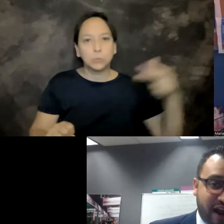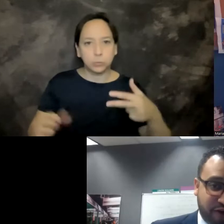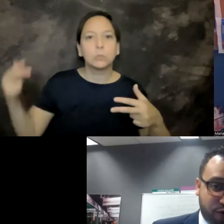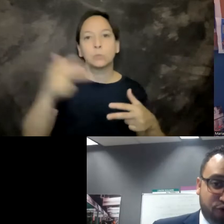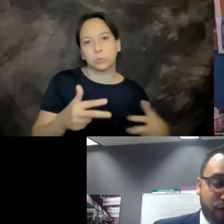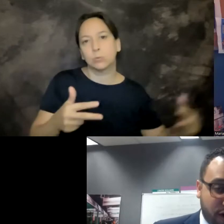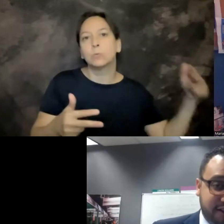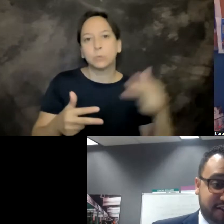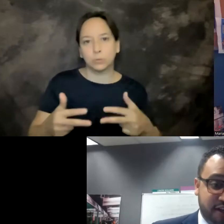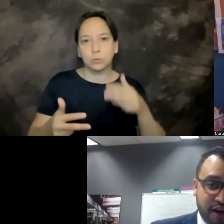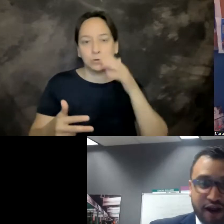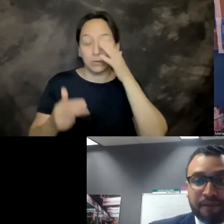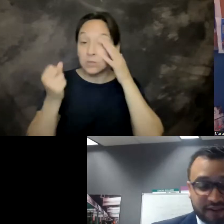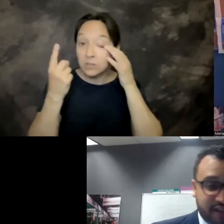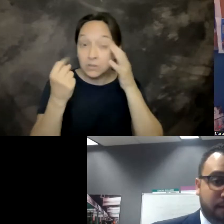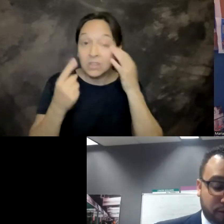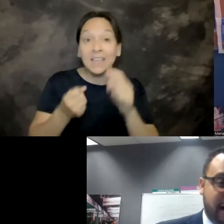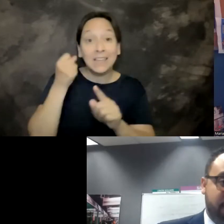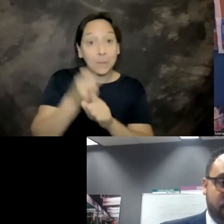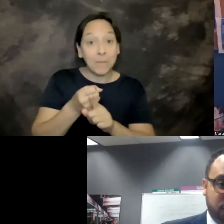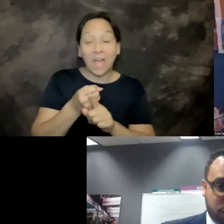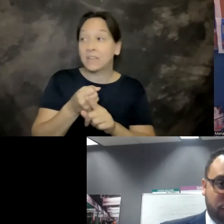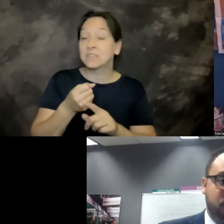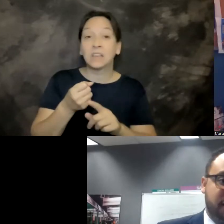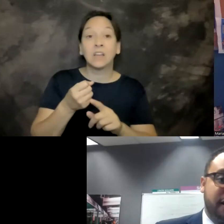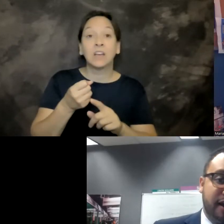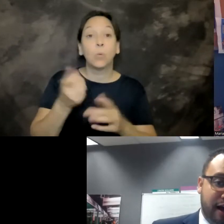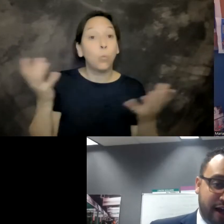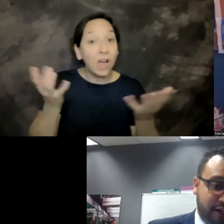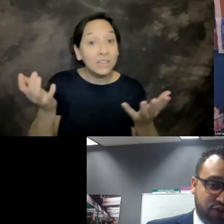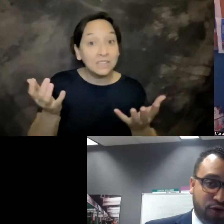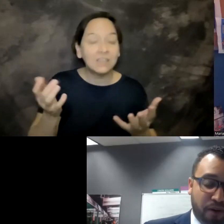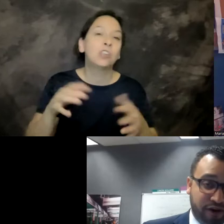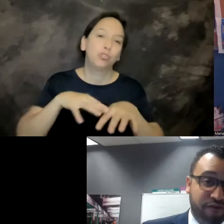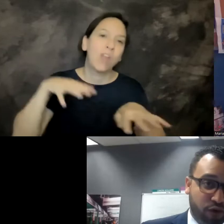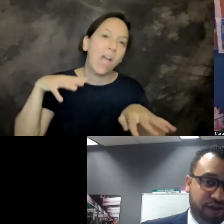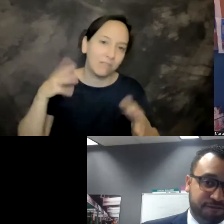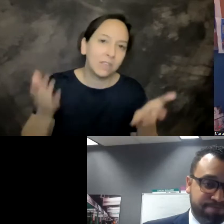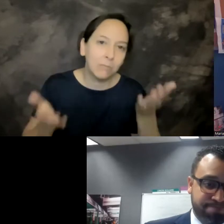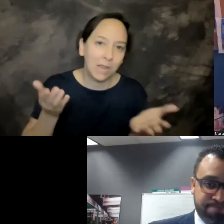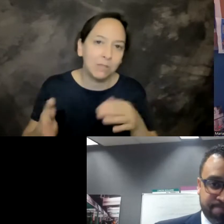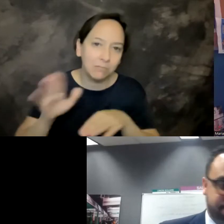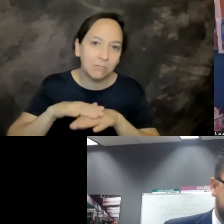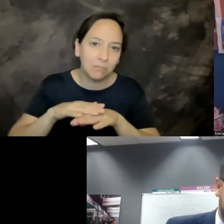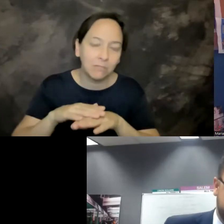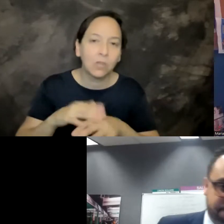through traffic or normal causes, not because they've been pulled out of the routes. We're using an external party for this.